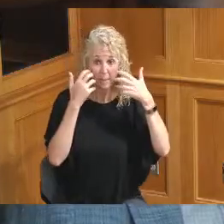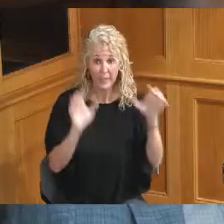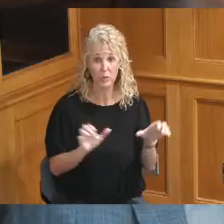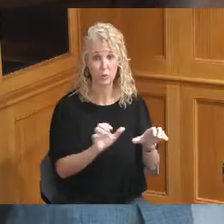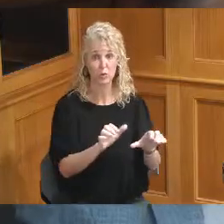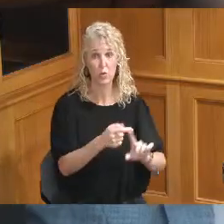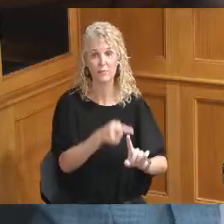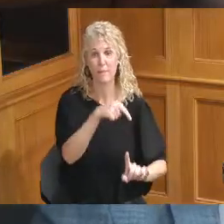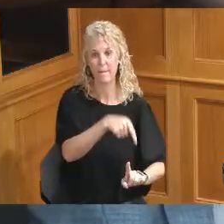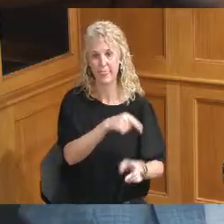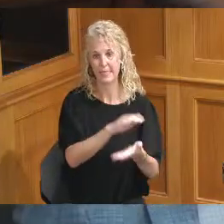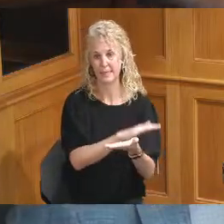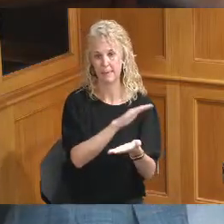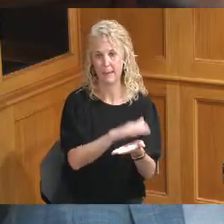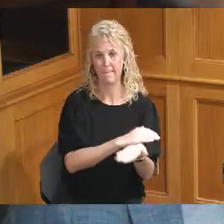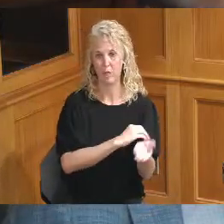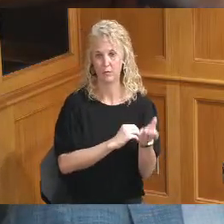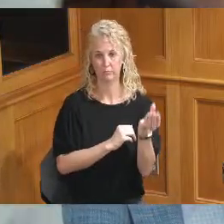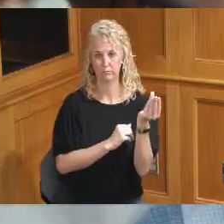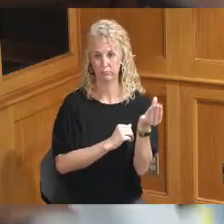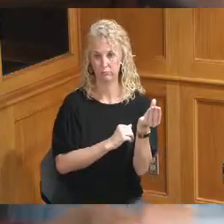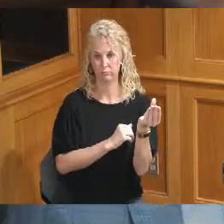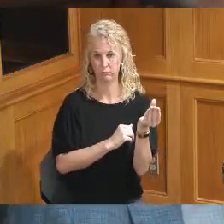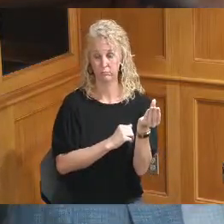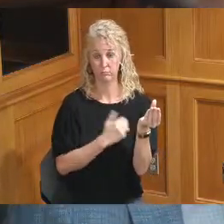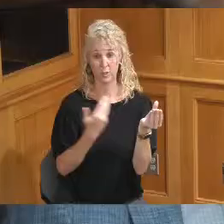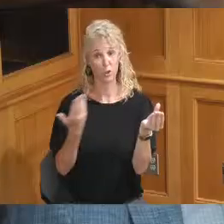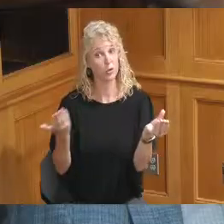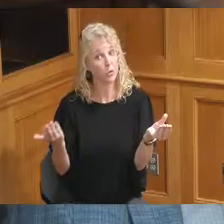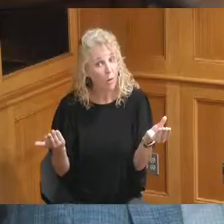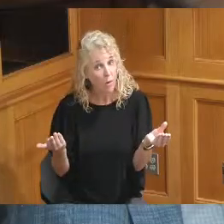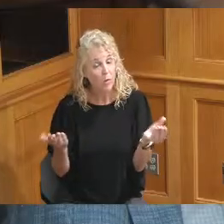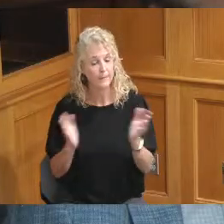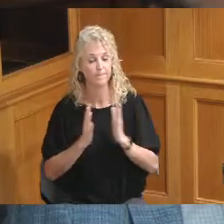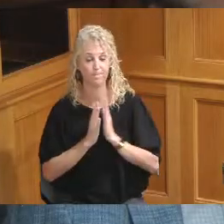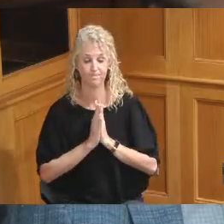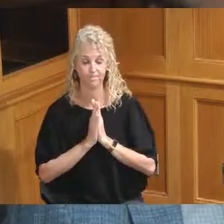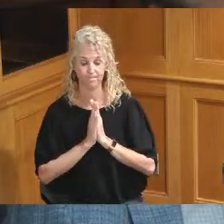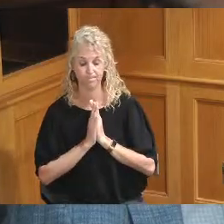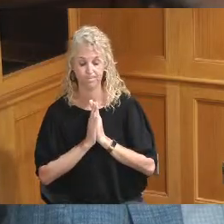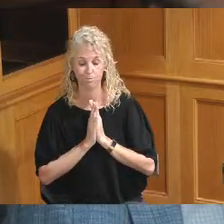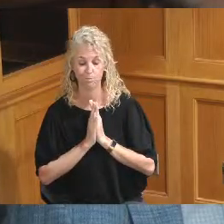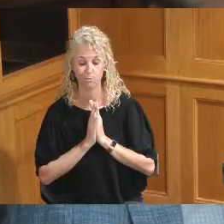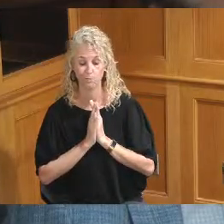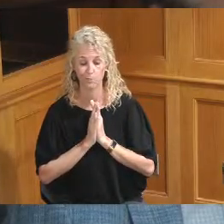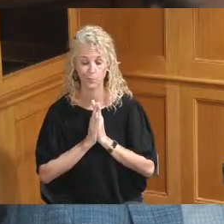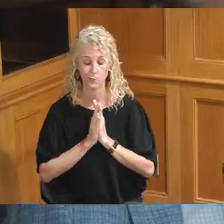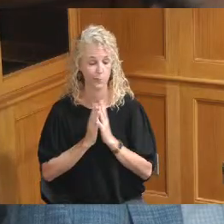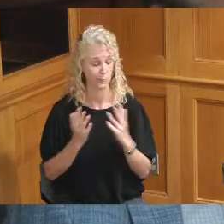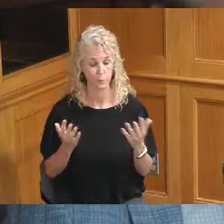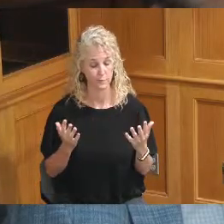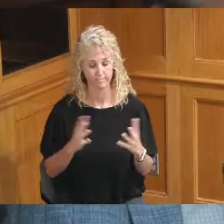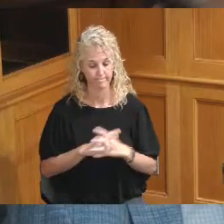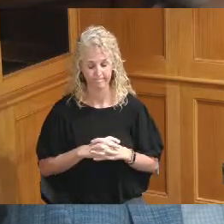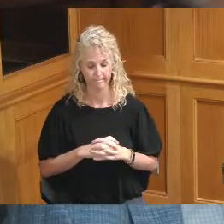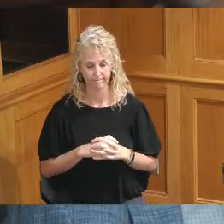here, the lease. So I think that this is a